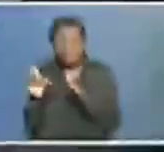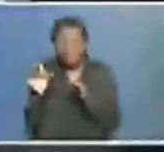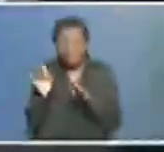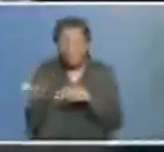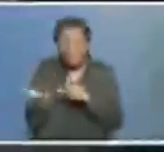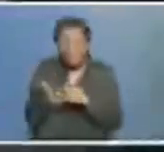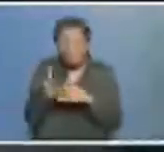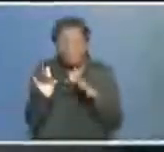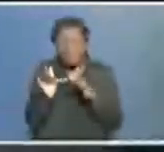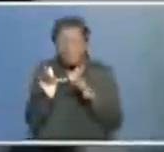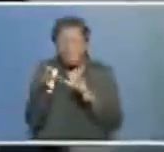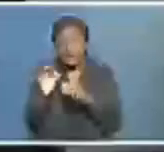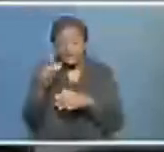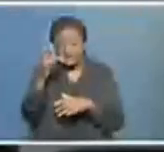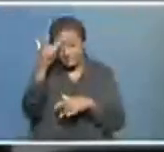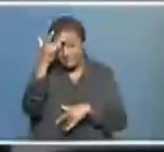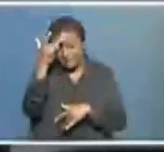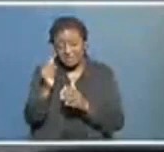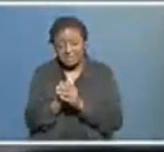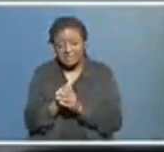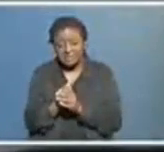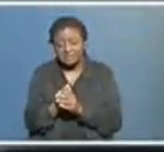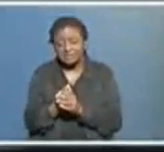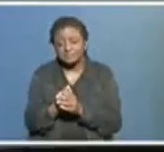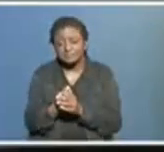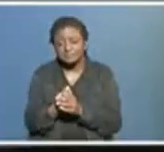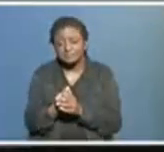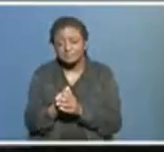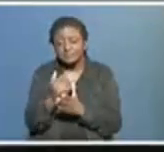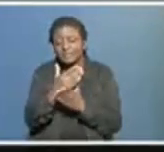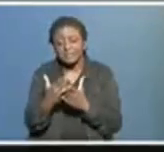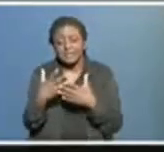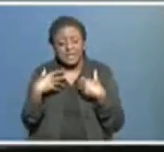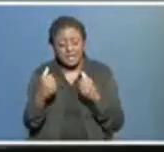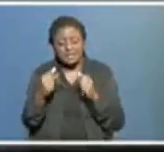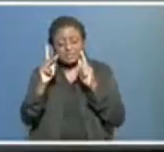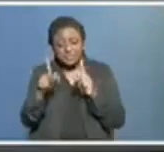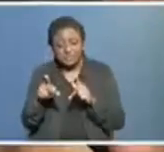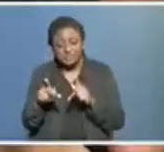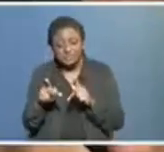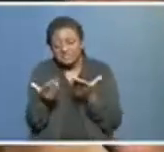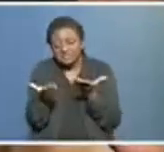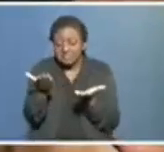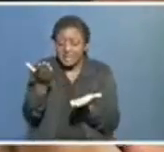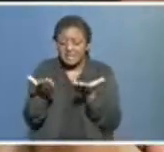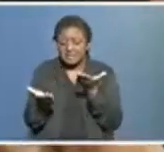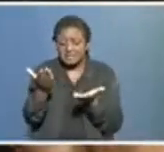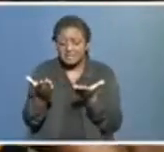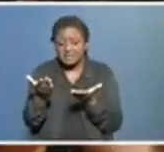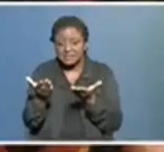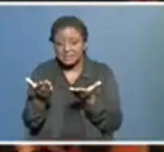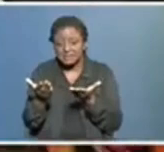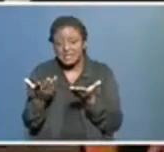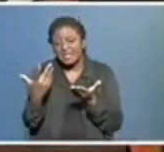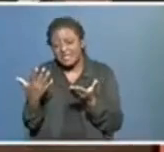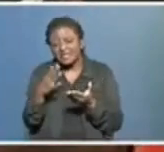of public health and the capacity of health infrastructure, something health officials are balancing. There's COVID fatigue around the